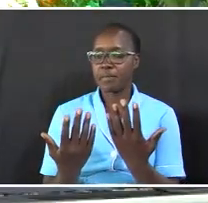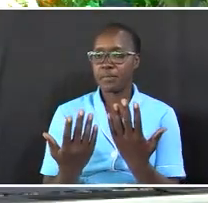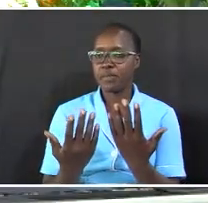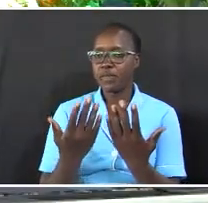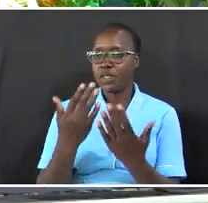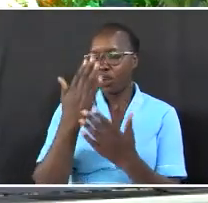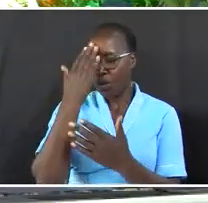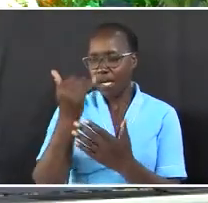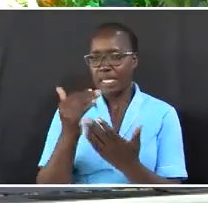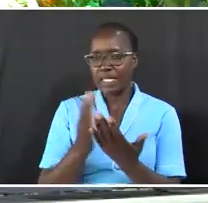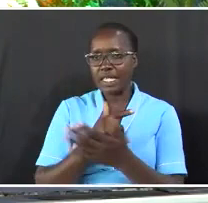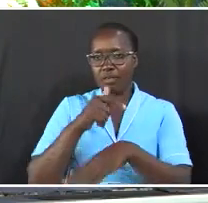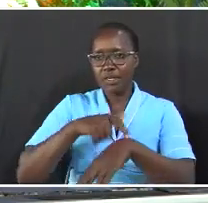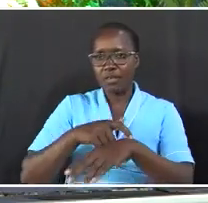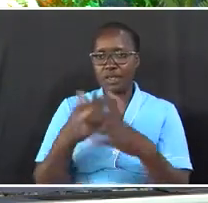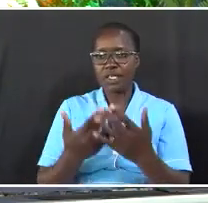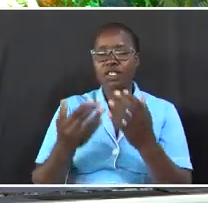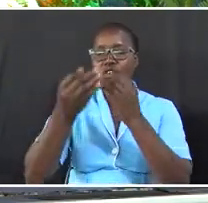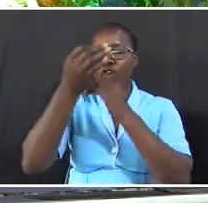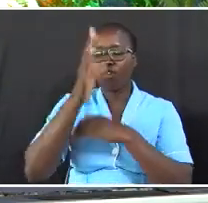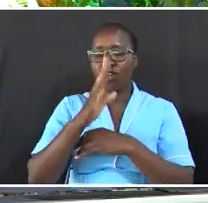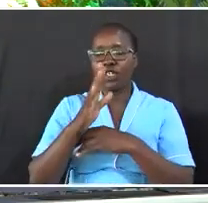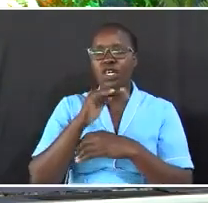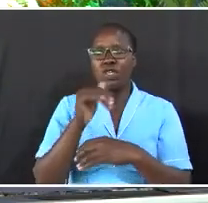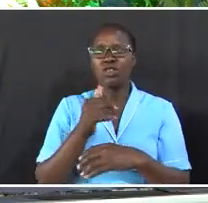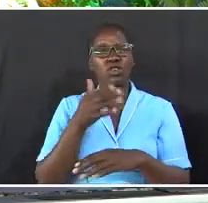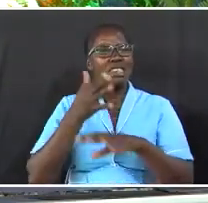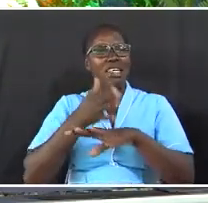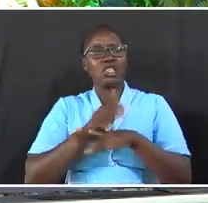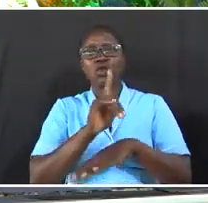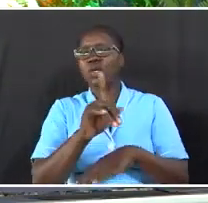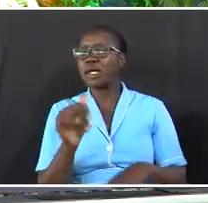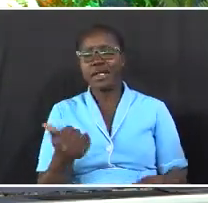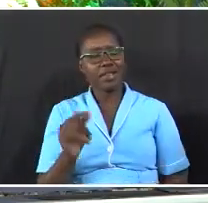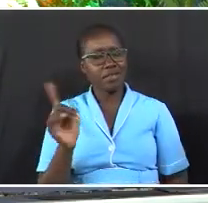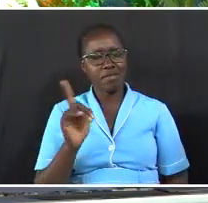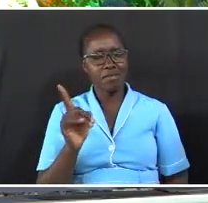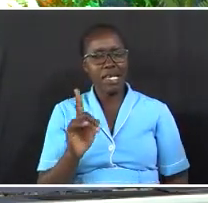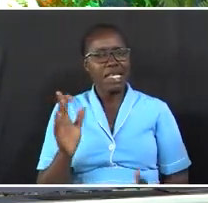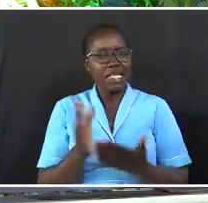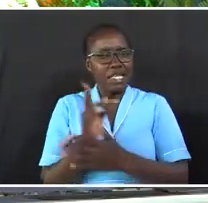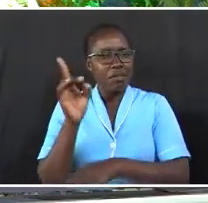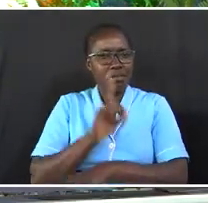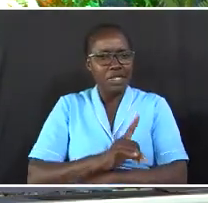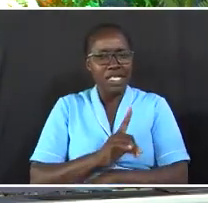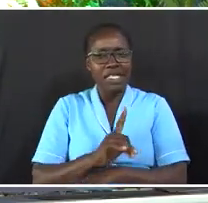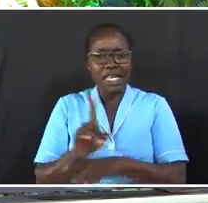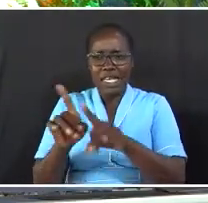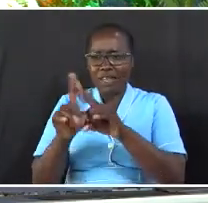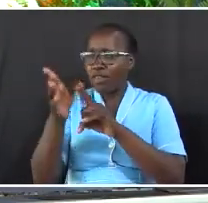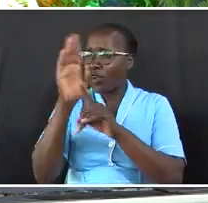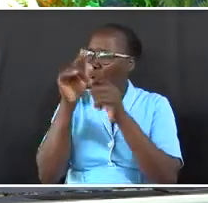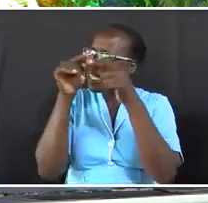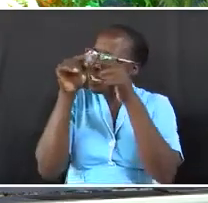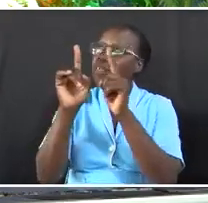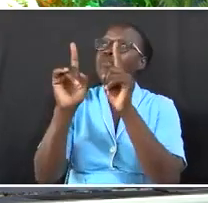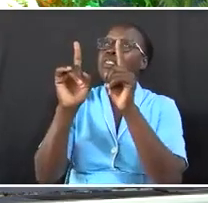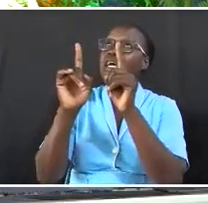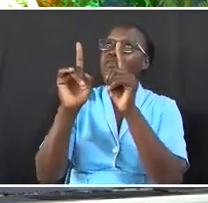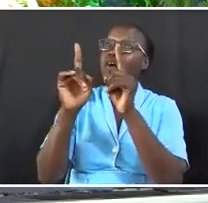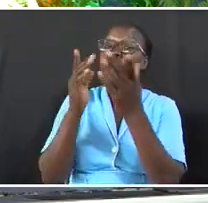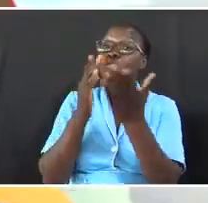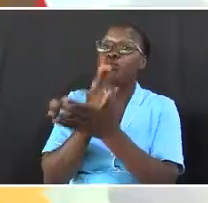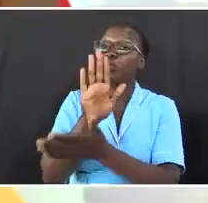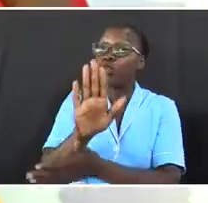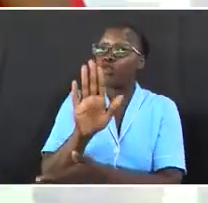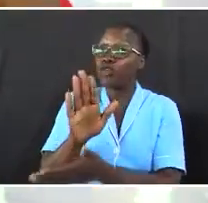Because sometimes, children of God, let's not lie to each other. There are days that even God himself will be